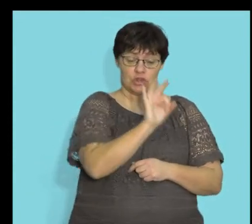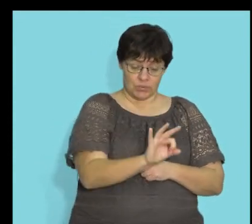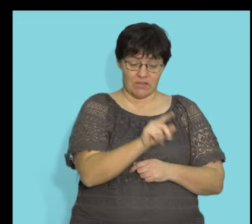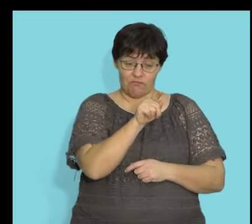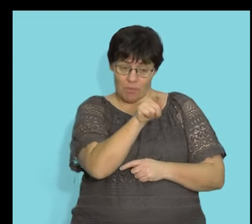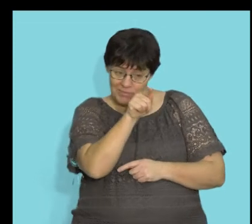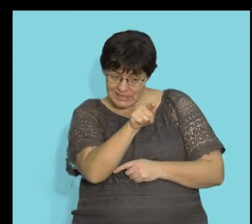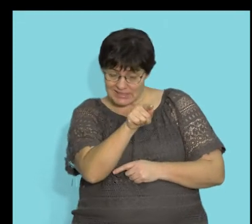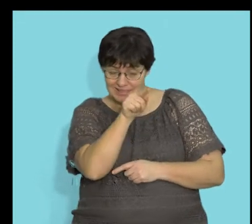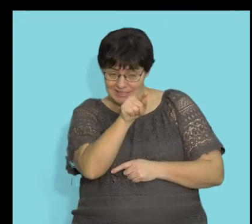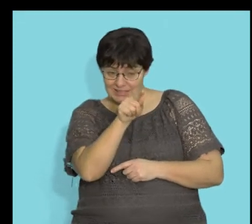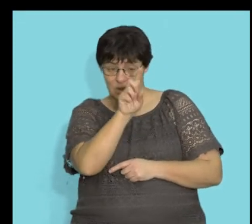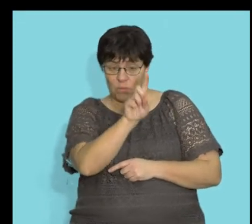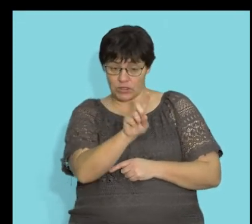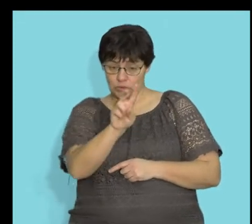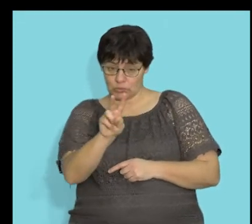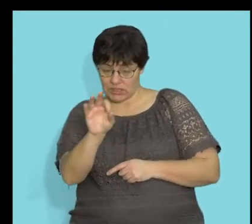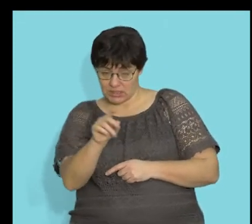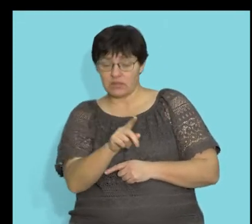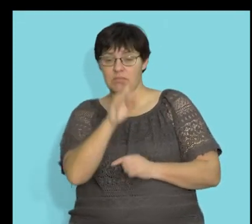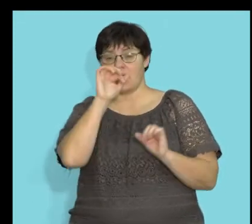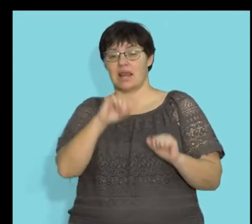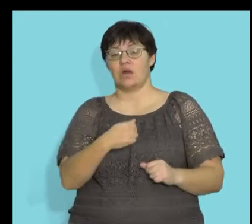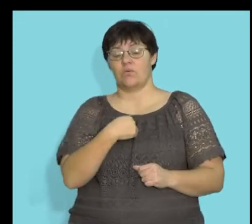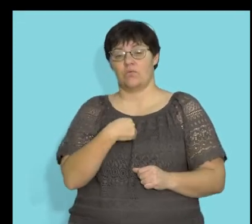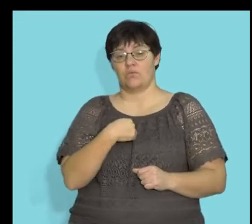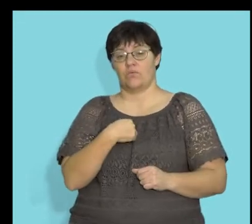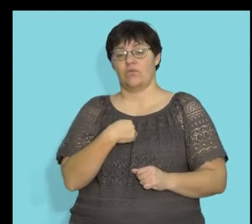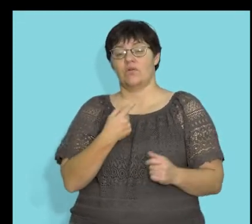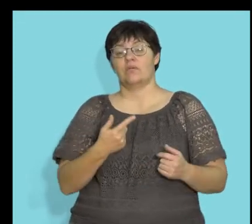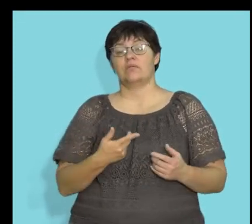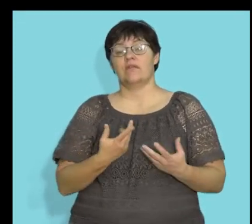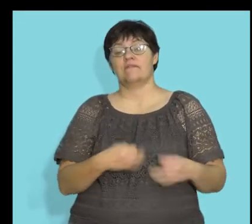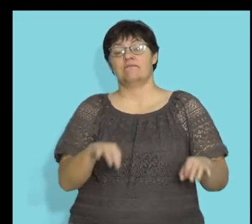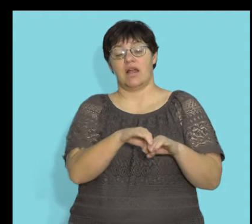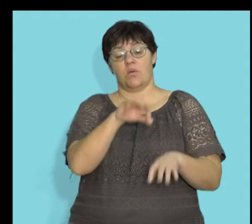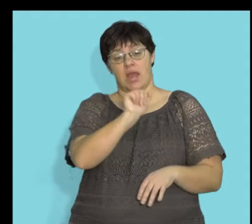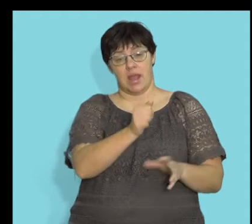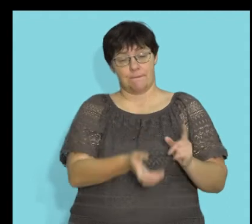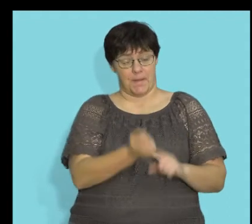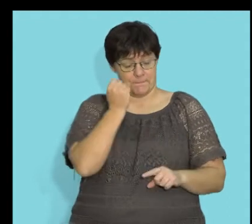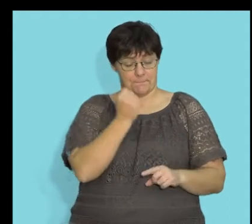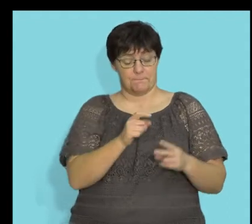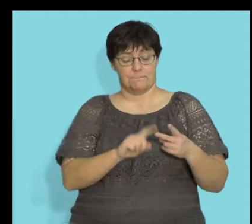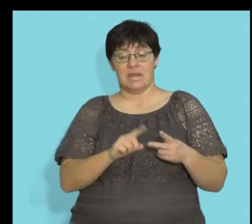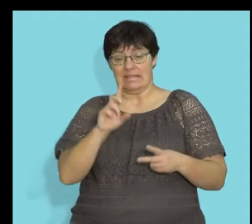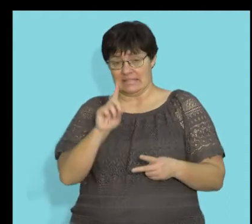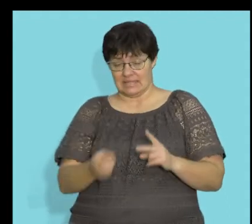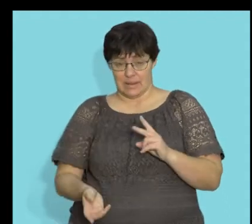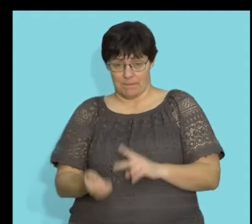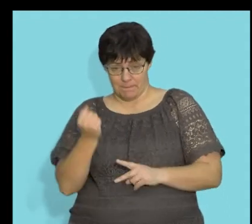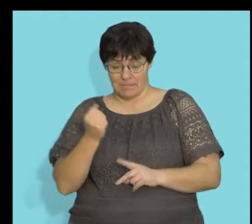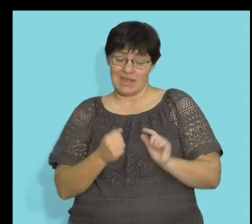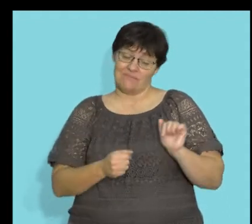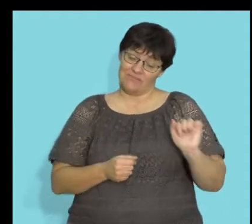the sequence. This is going to allow us to establish the value of A as well as D if it is